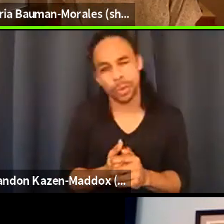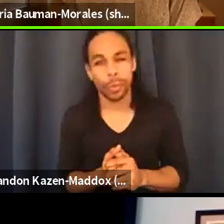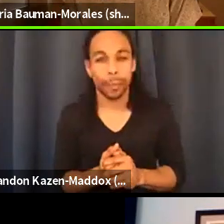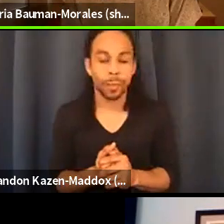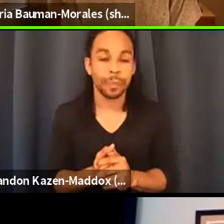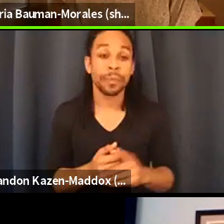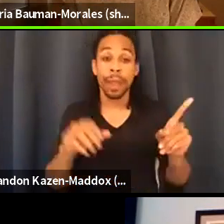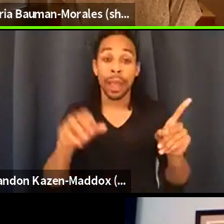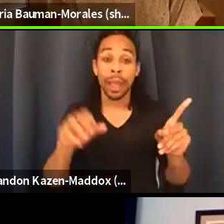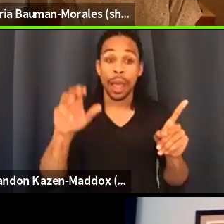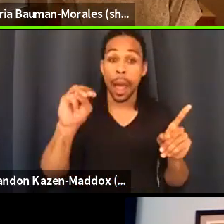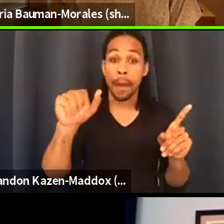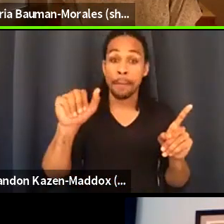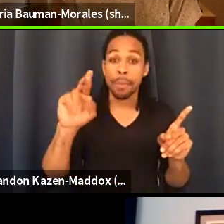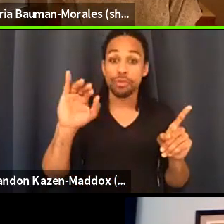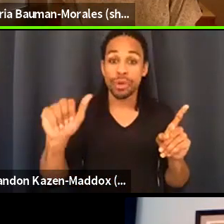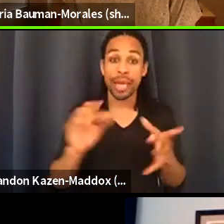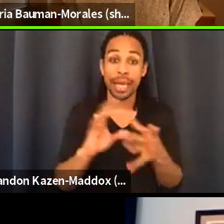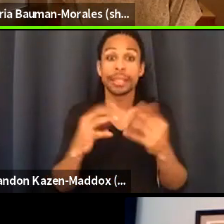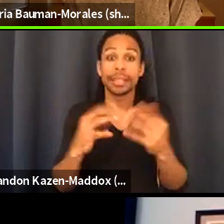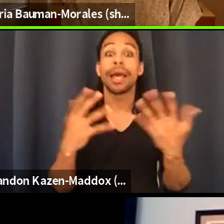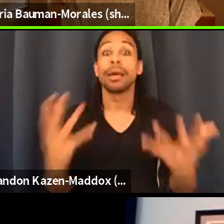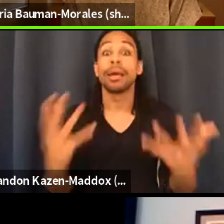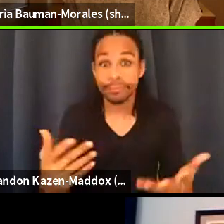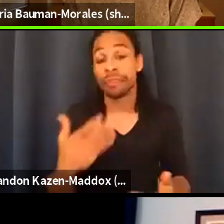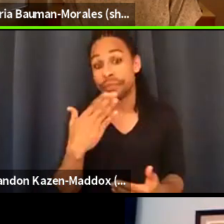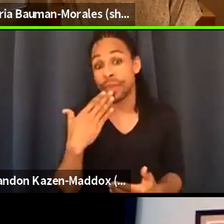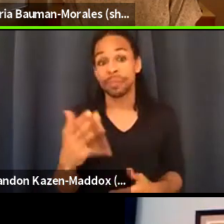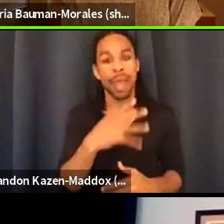large organizations